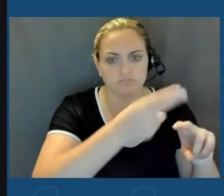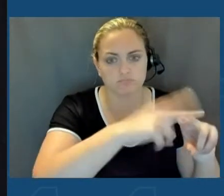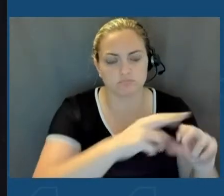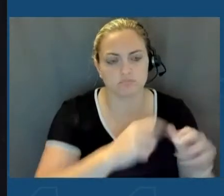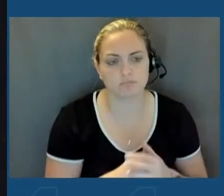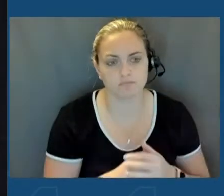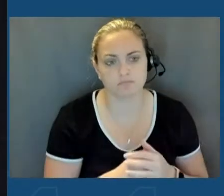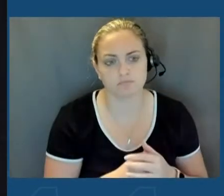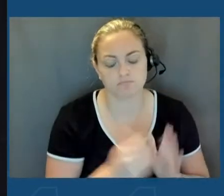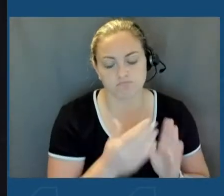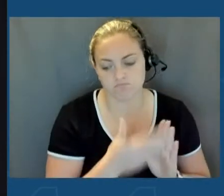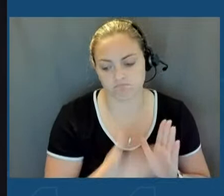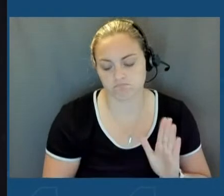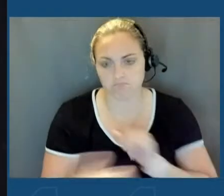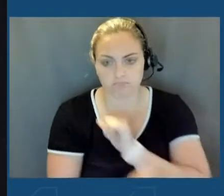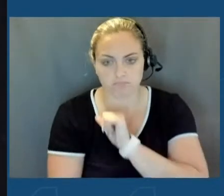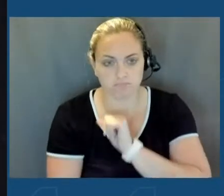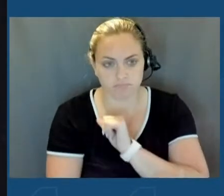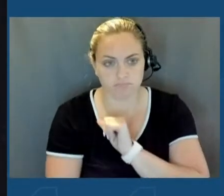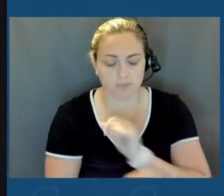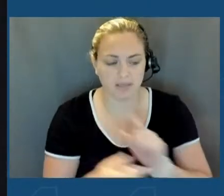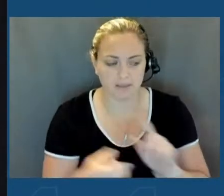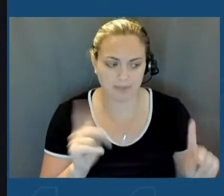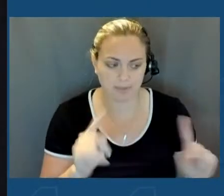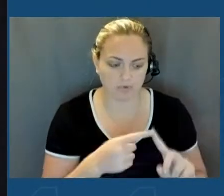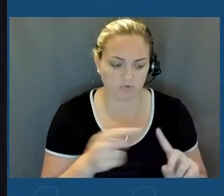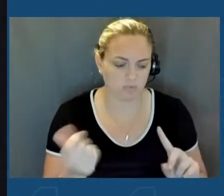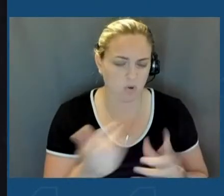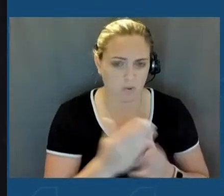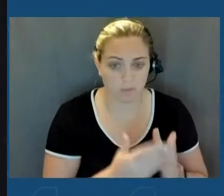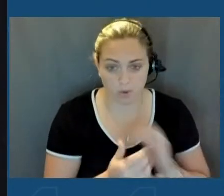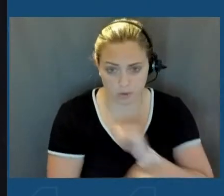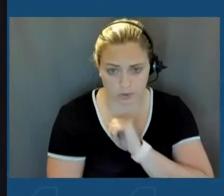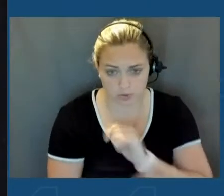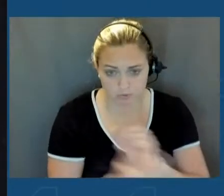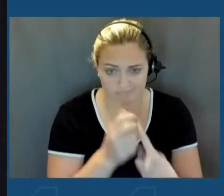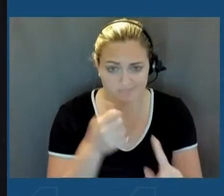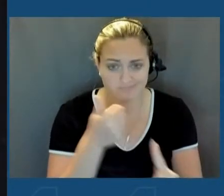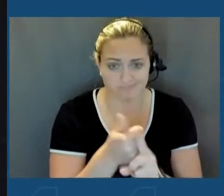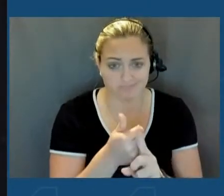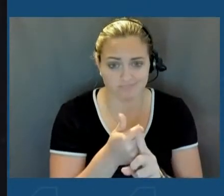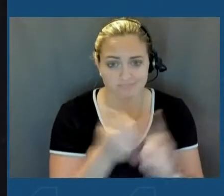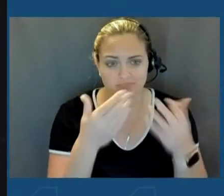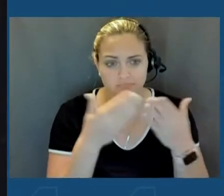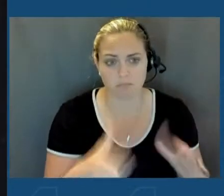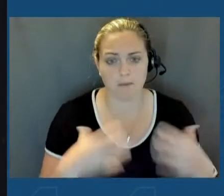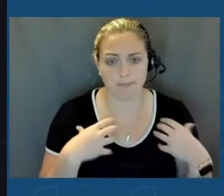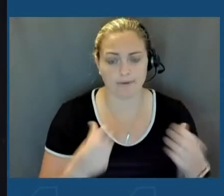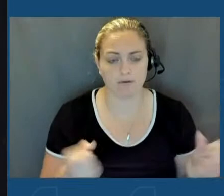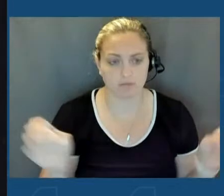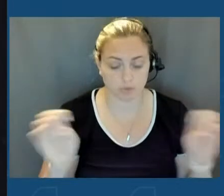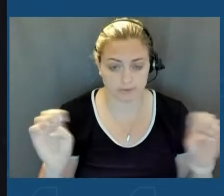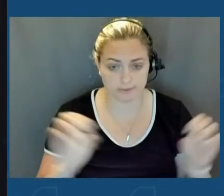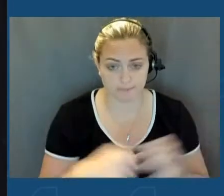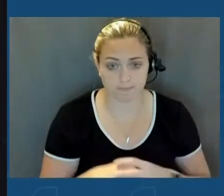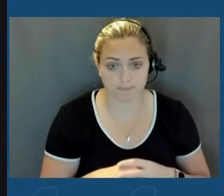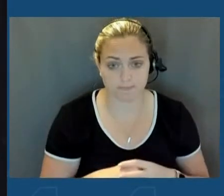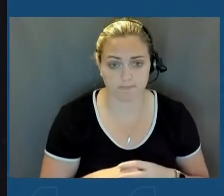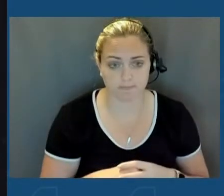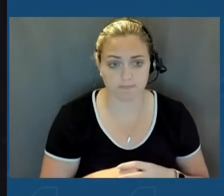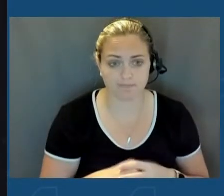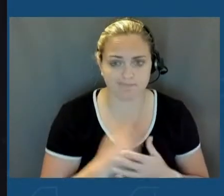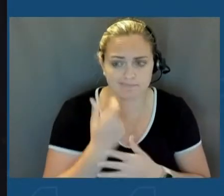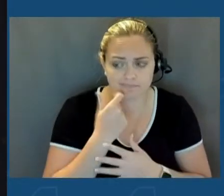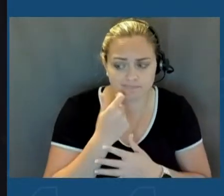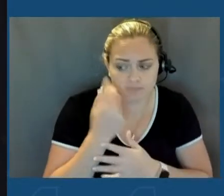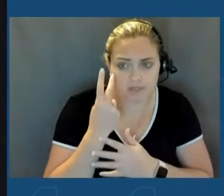Across this country, people from all walks of life have been impacted by this public health crisis. As we have recently